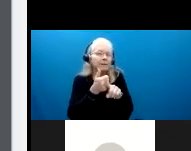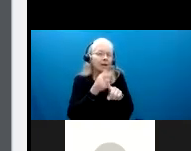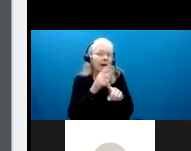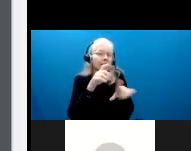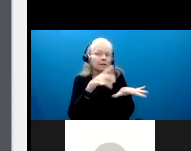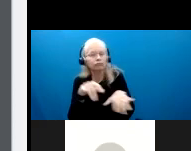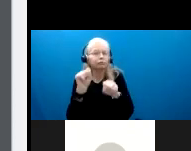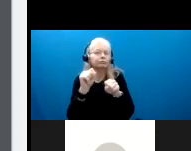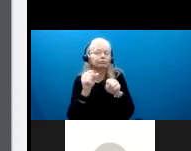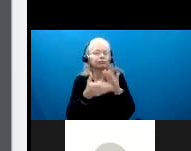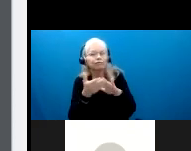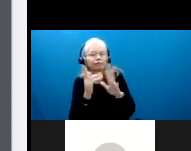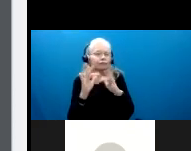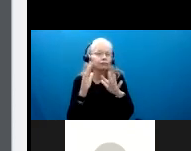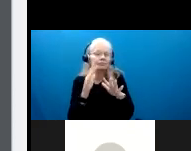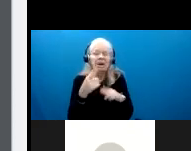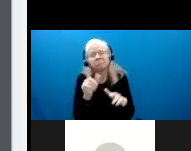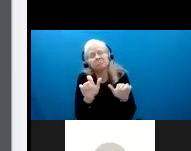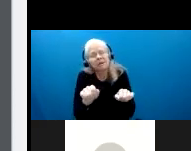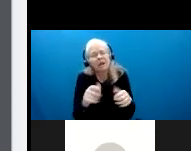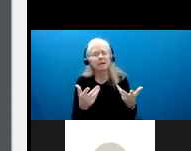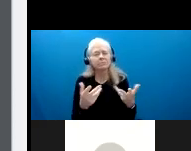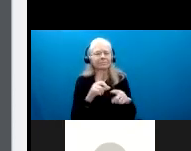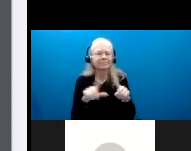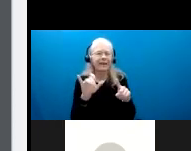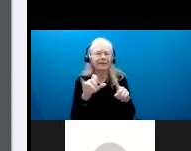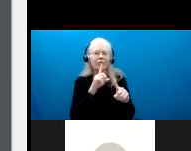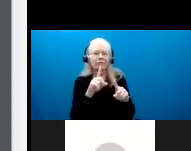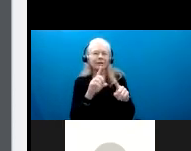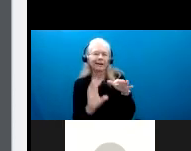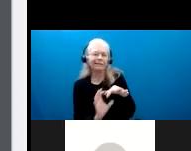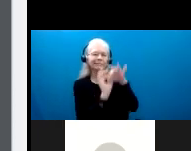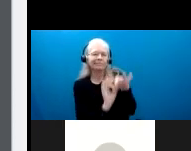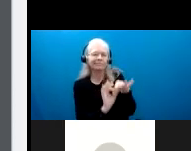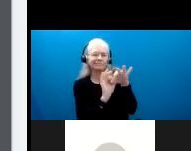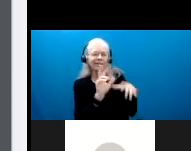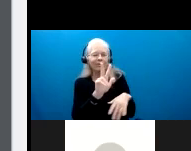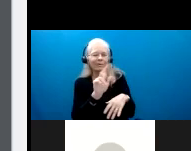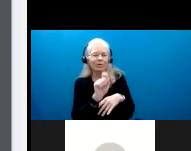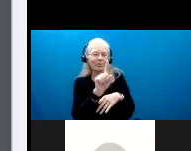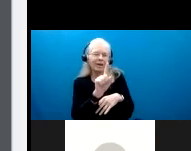So, I mean, I think it sort of goes with 3.1 a little bit. Okay.